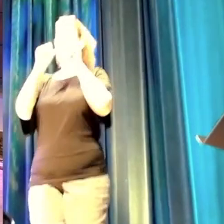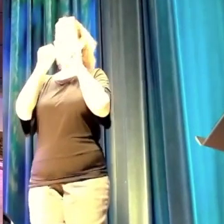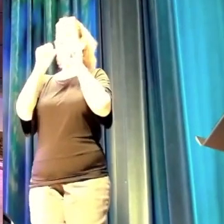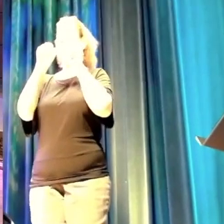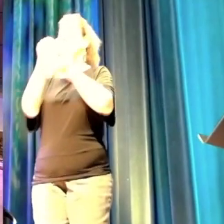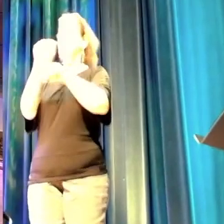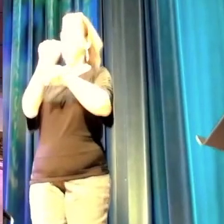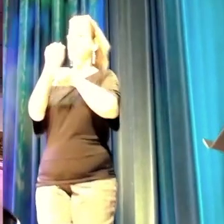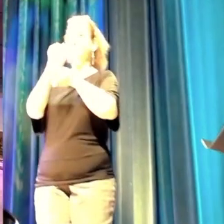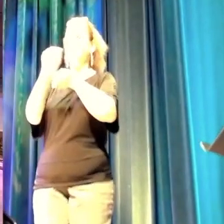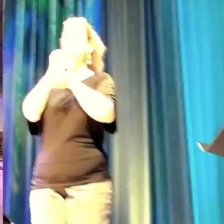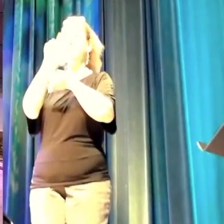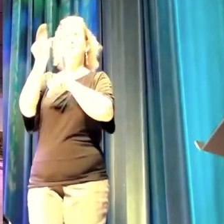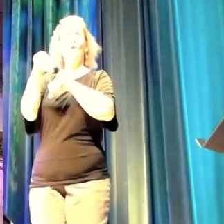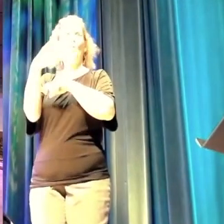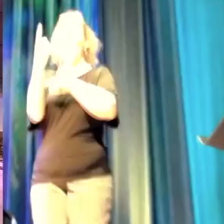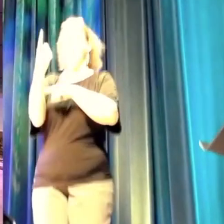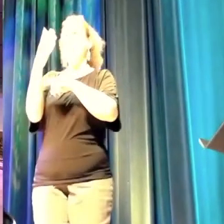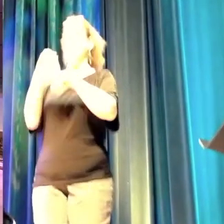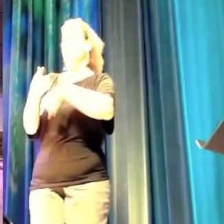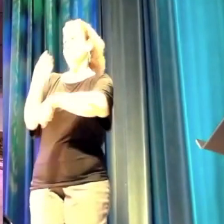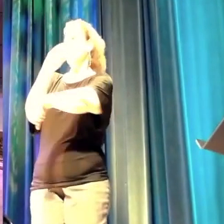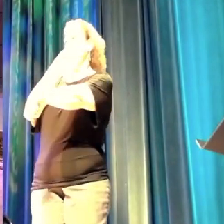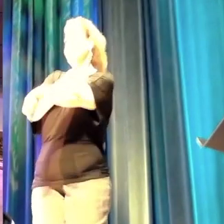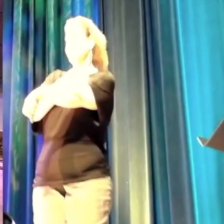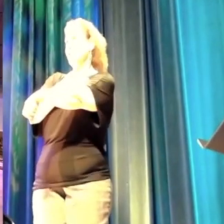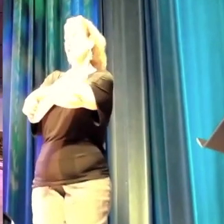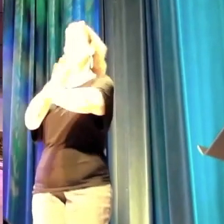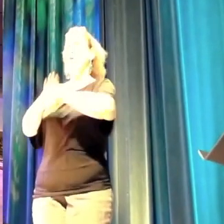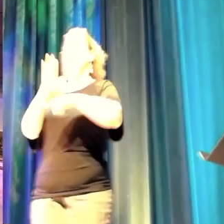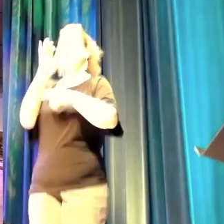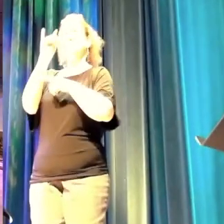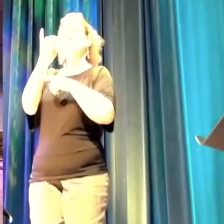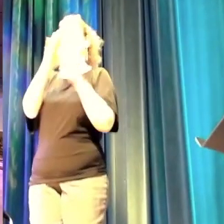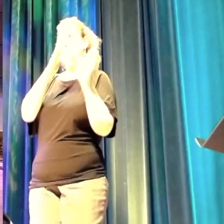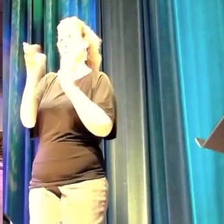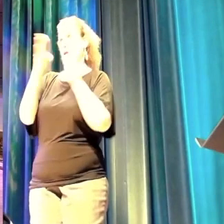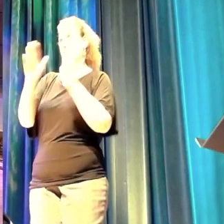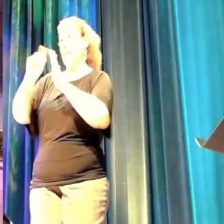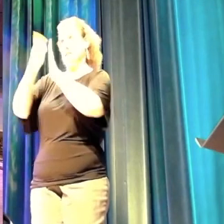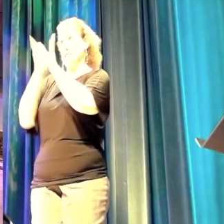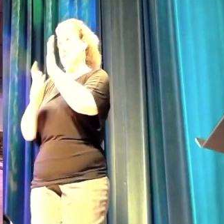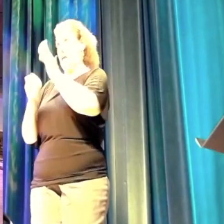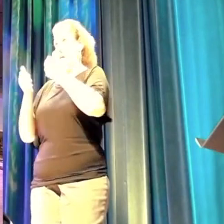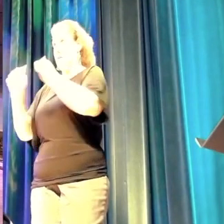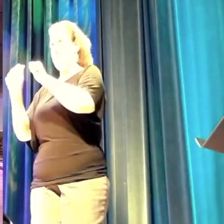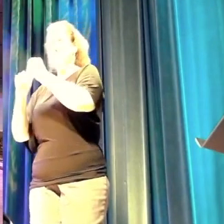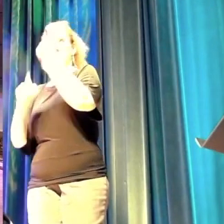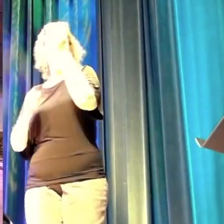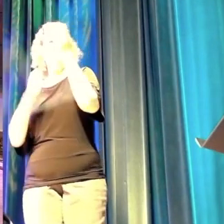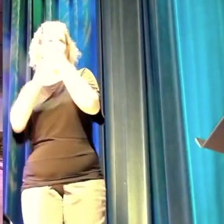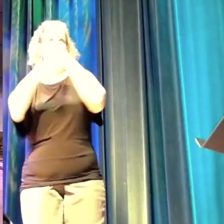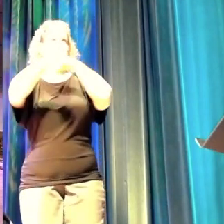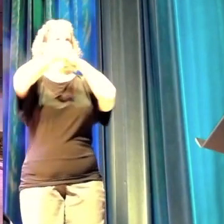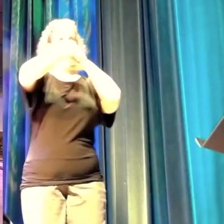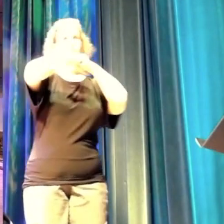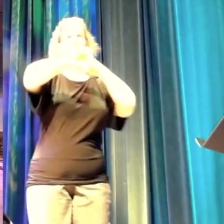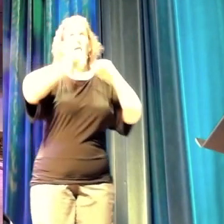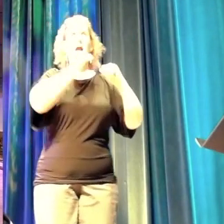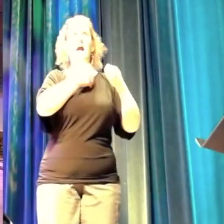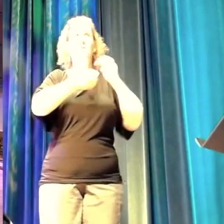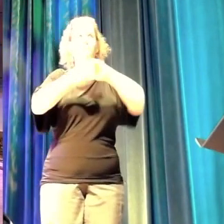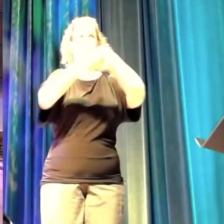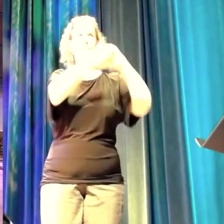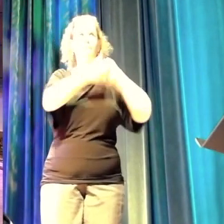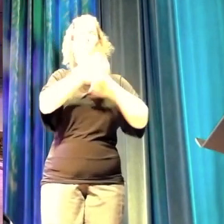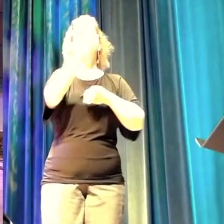to not only be more inclusive in our city planning and design efforts, but to promote and encourage our partners to do